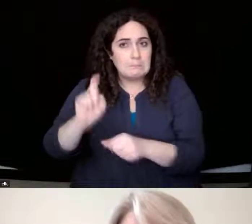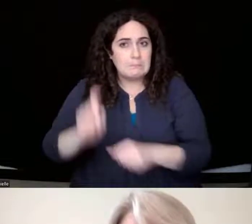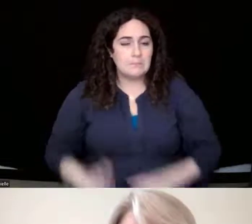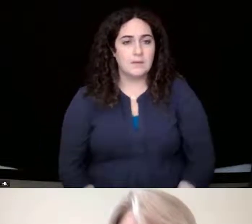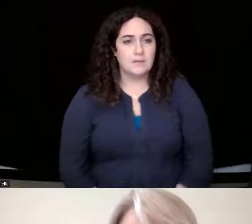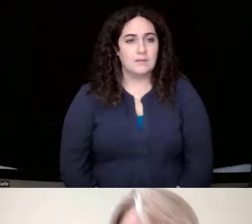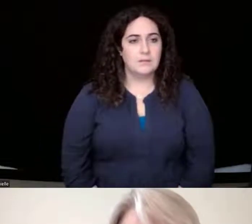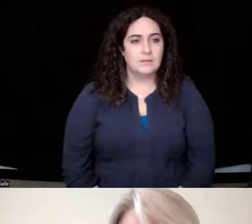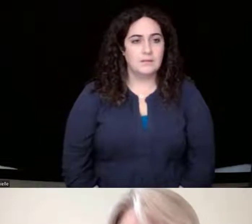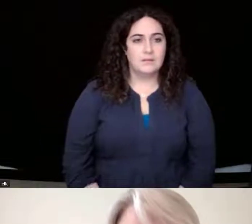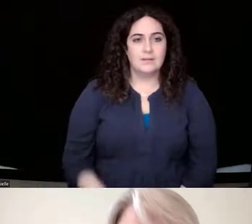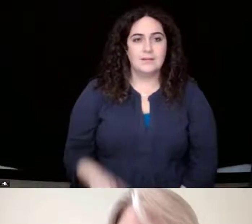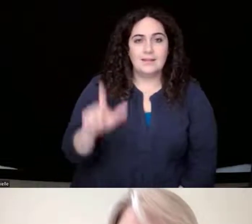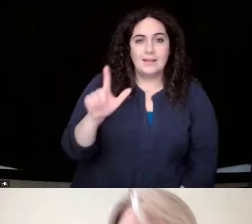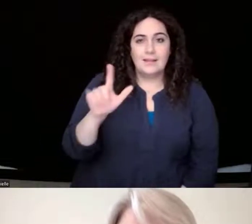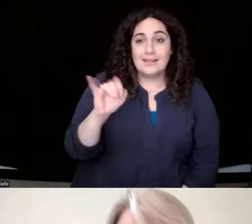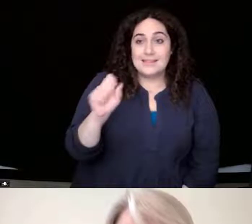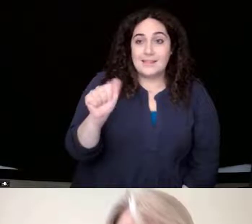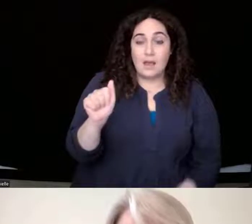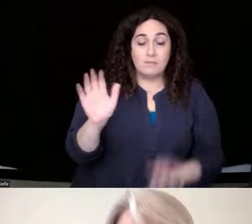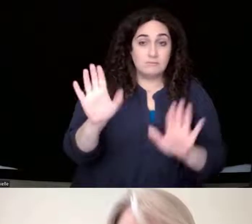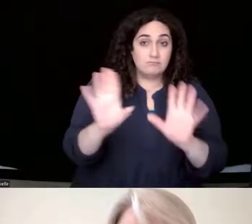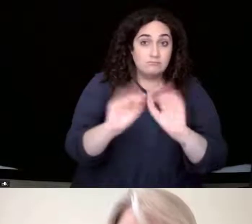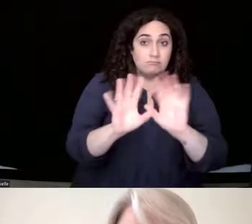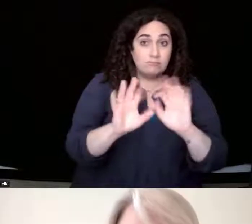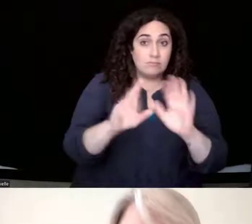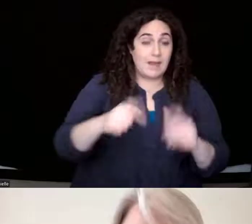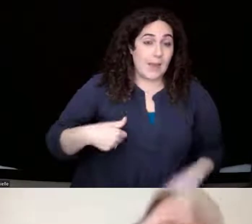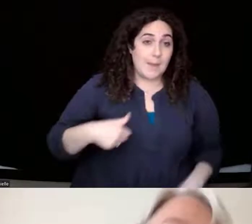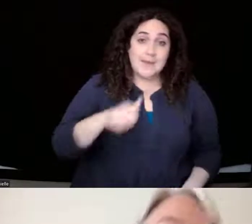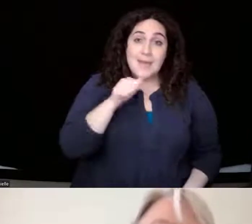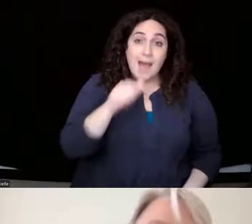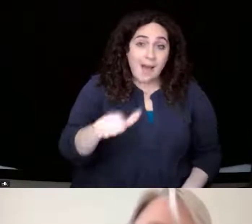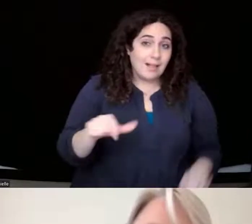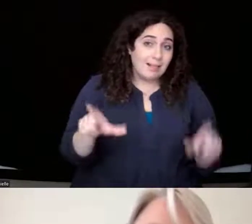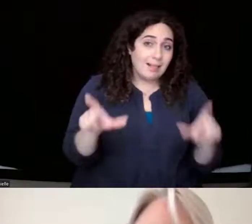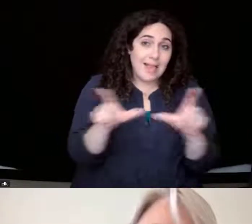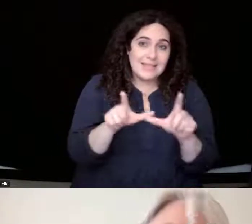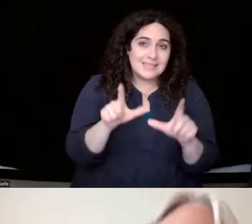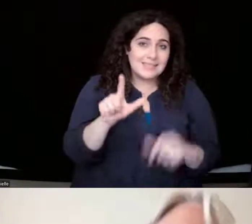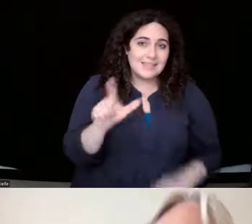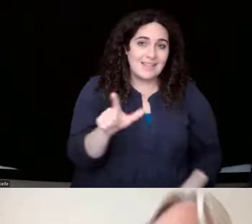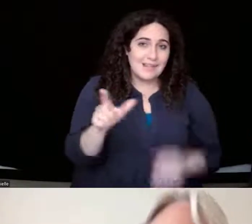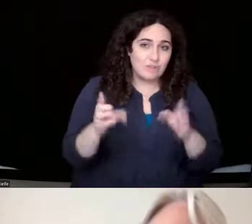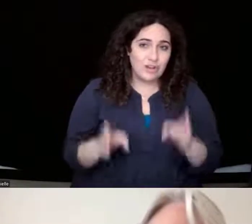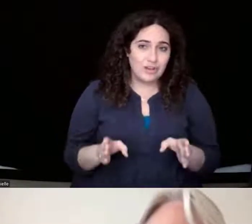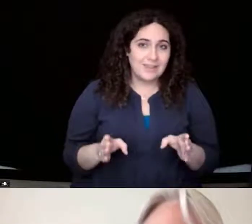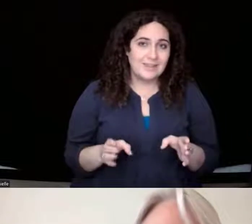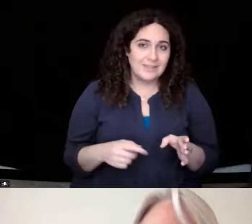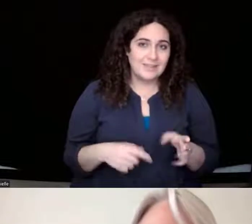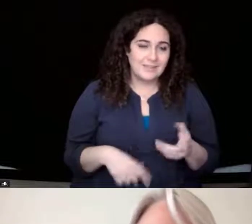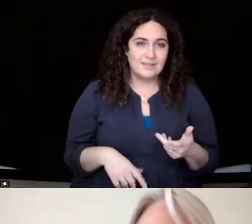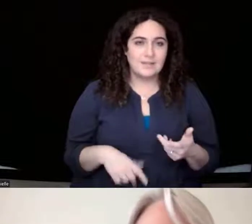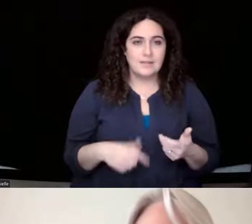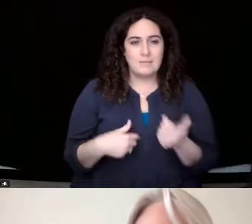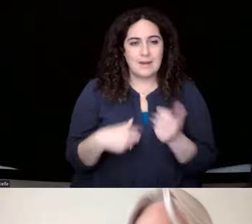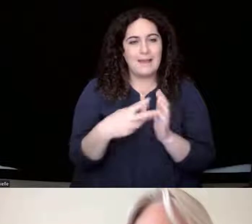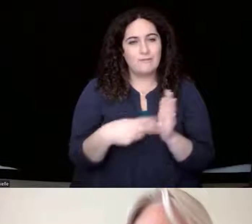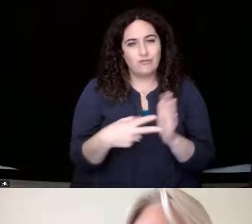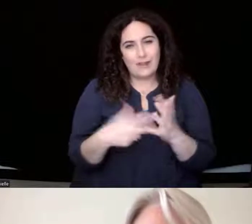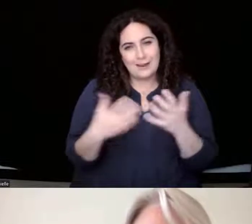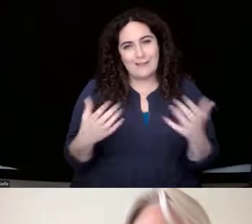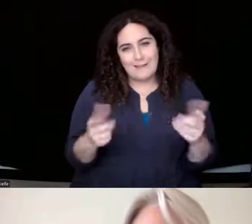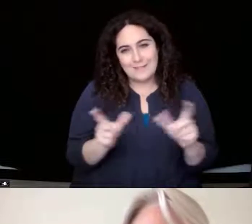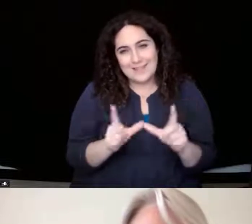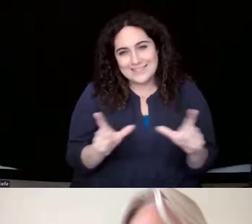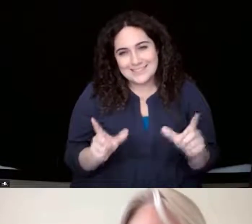a licensing librarian. This is not the work that I do, but I've read a fair number of licenses, particularly